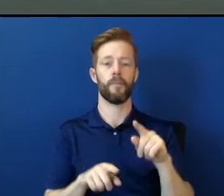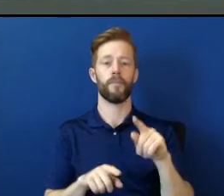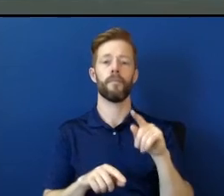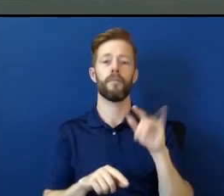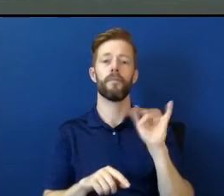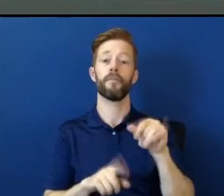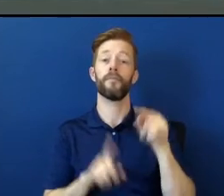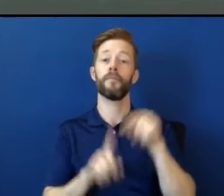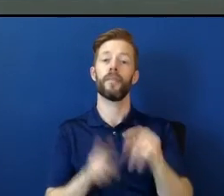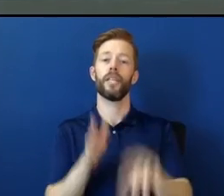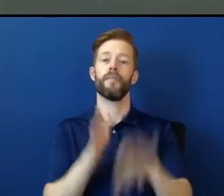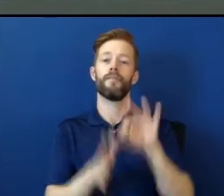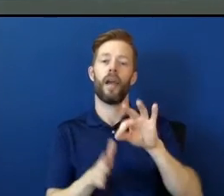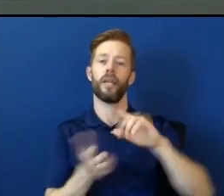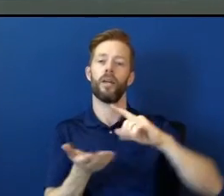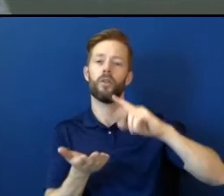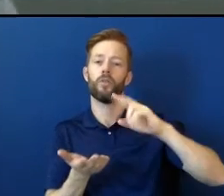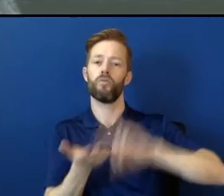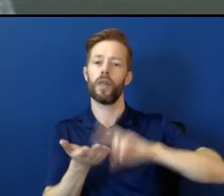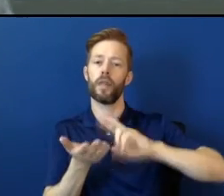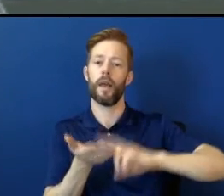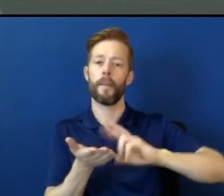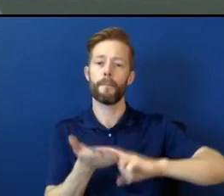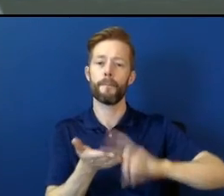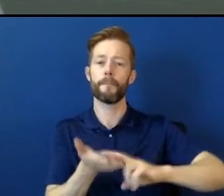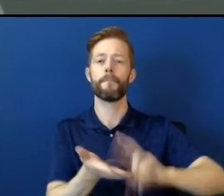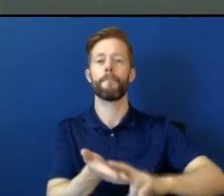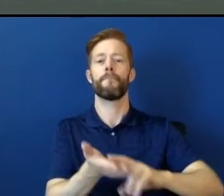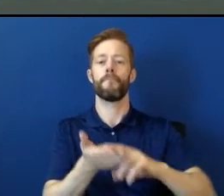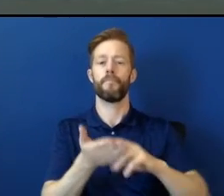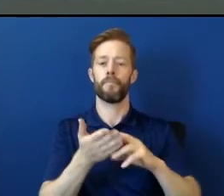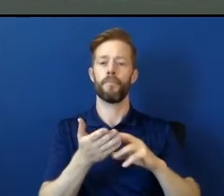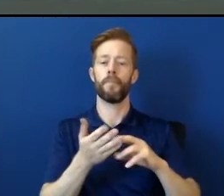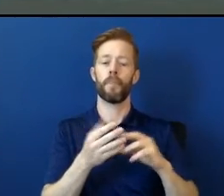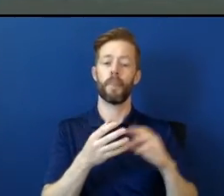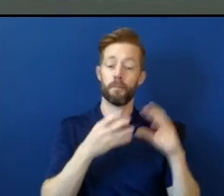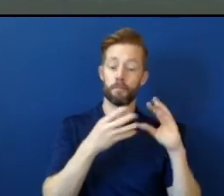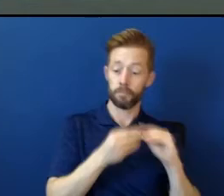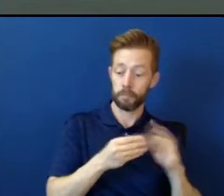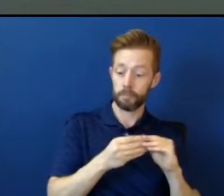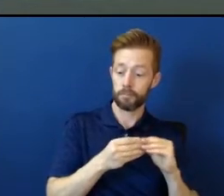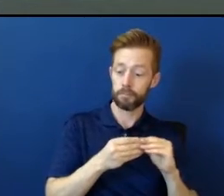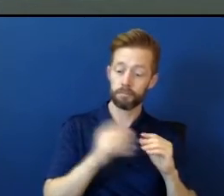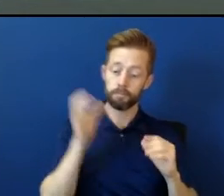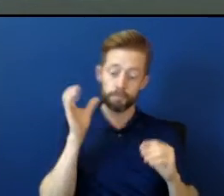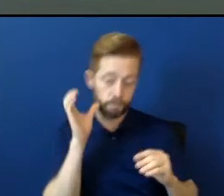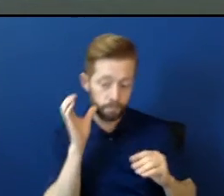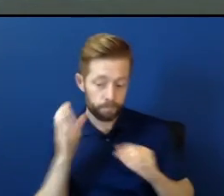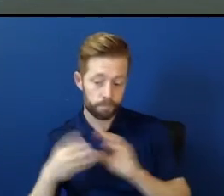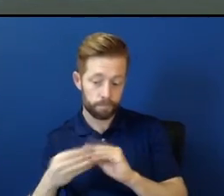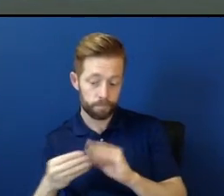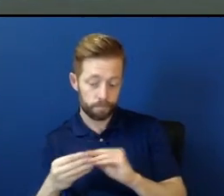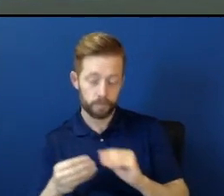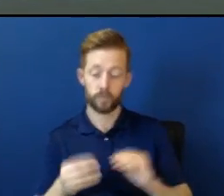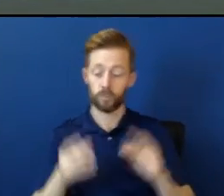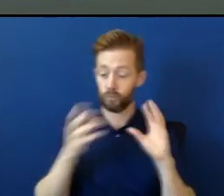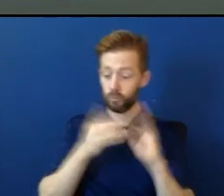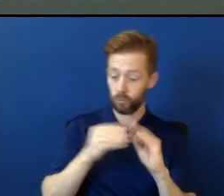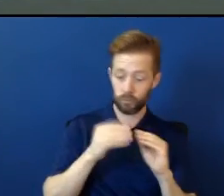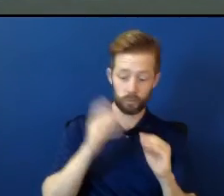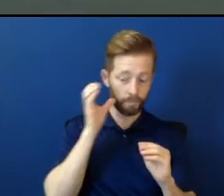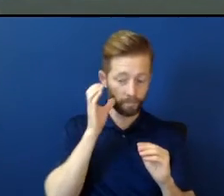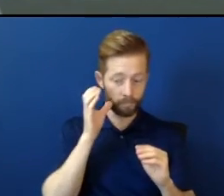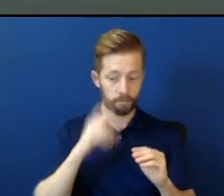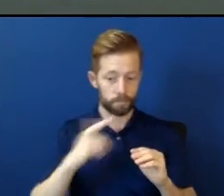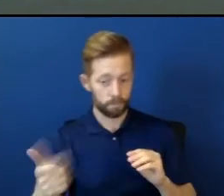the rhythm. And finding the rhythm of talking back and forth. I should add